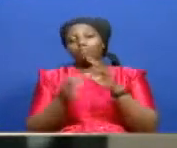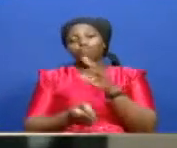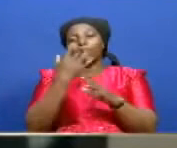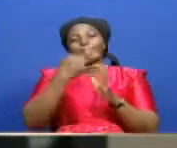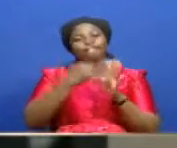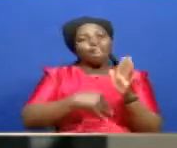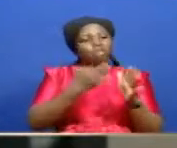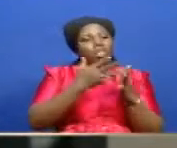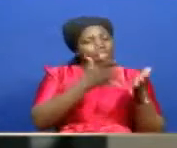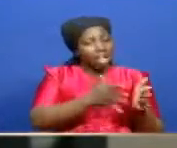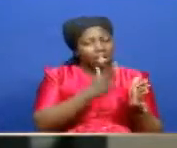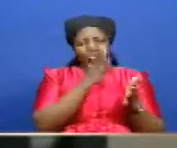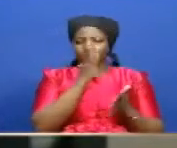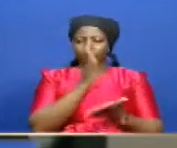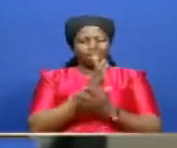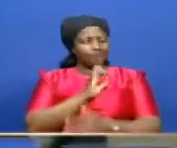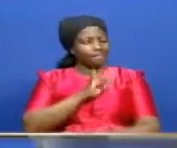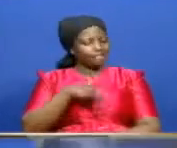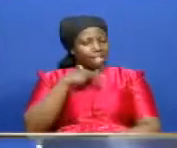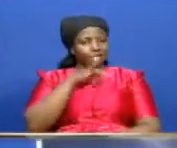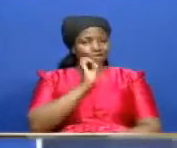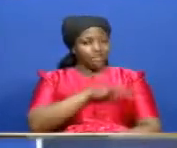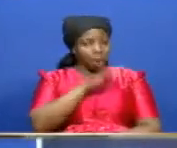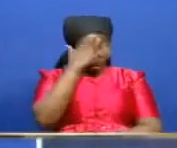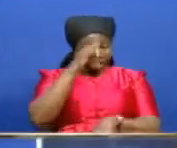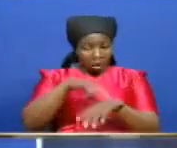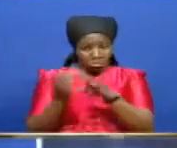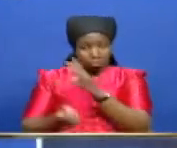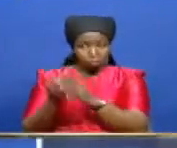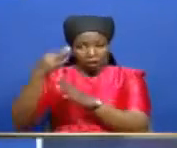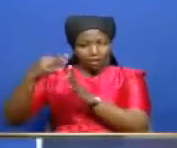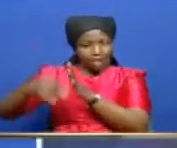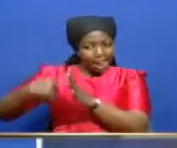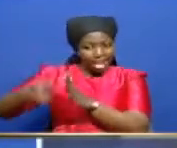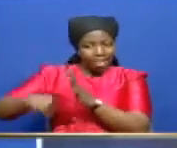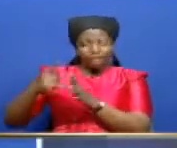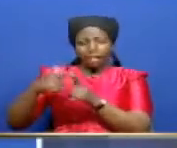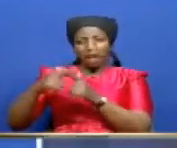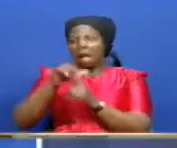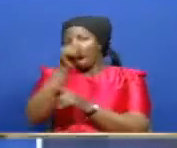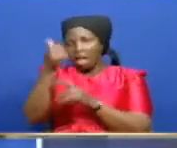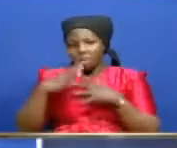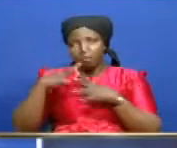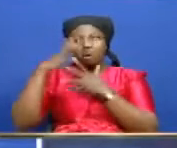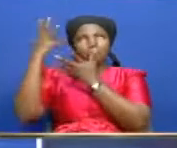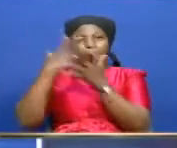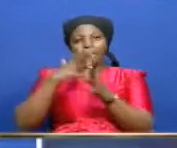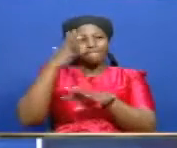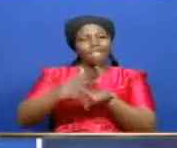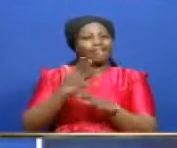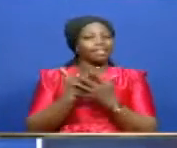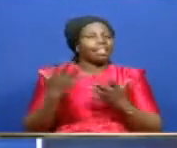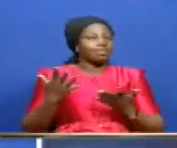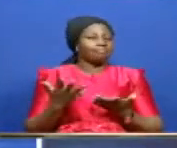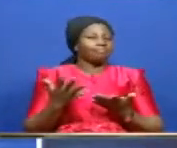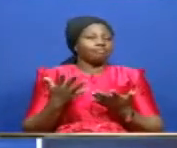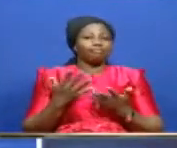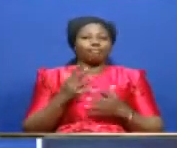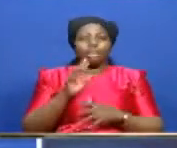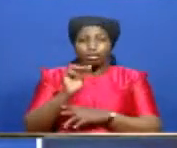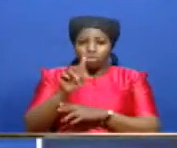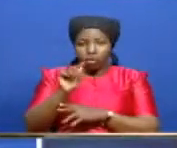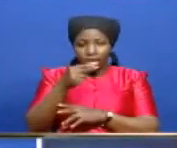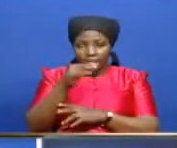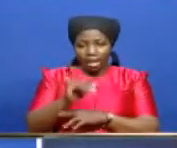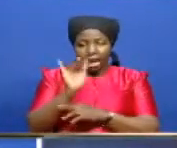set up their industries, counterfeiters will immediately come and start counterfeiting. Mutahi asked Kenyans not to